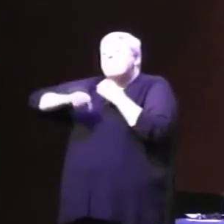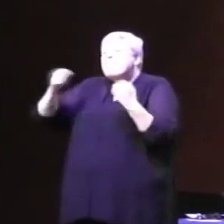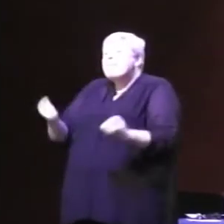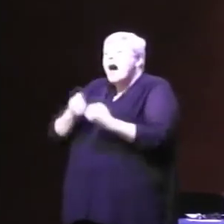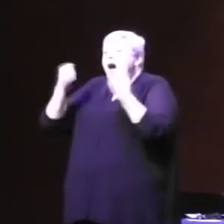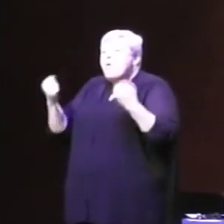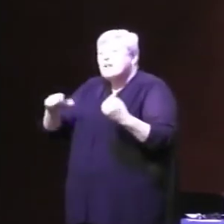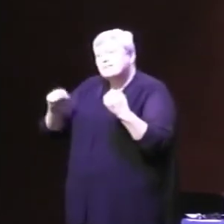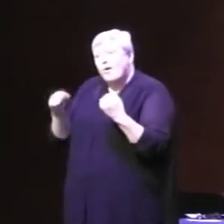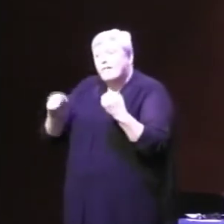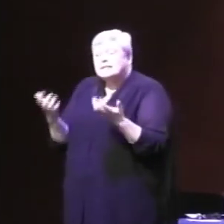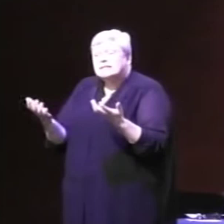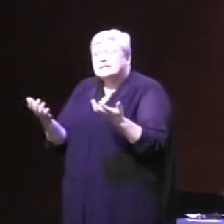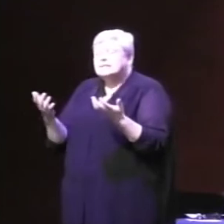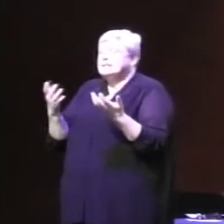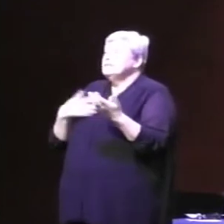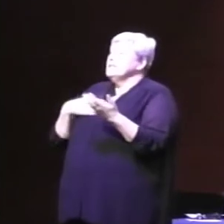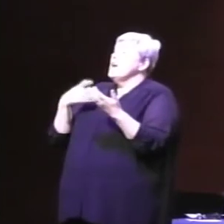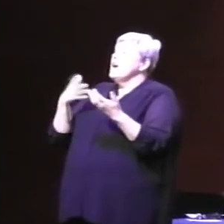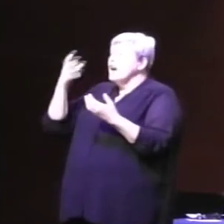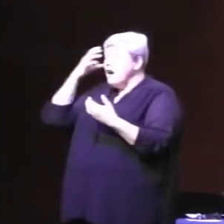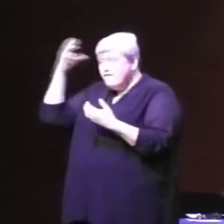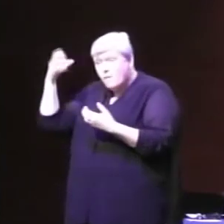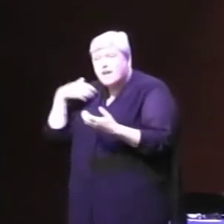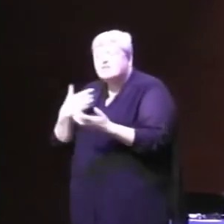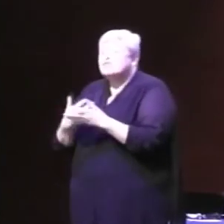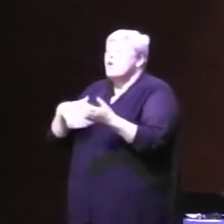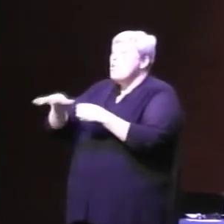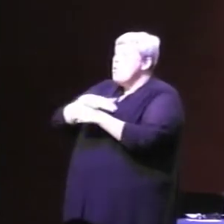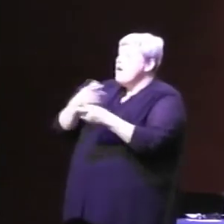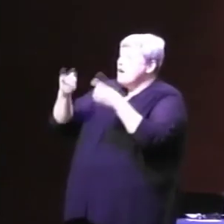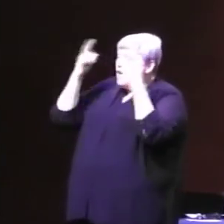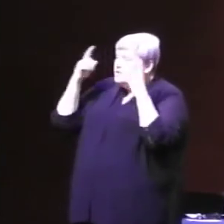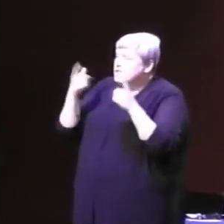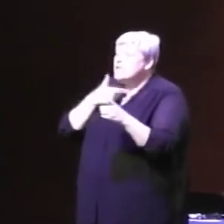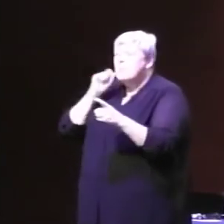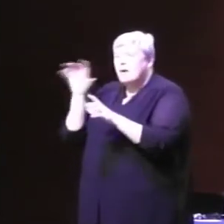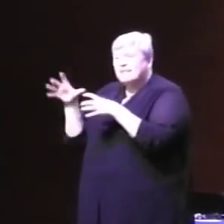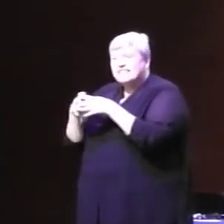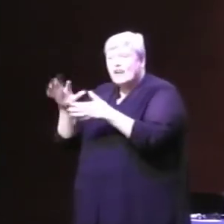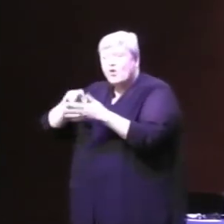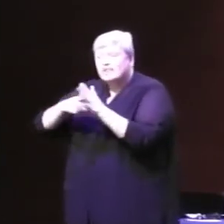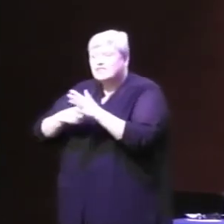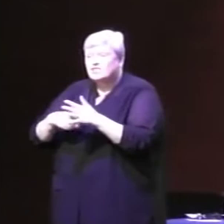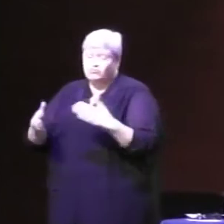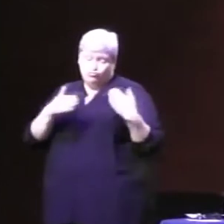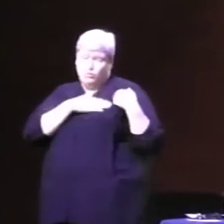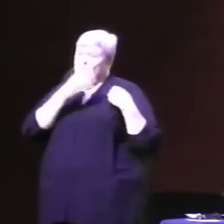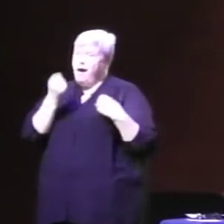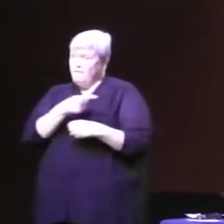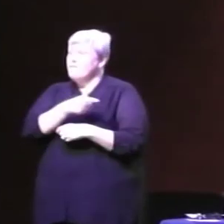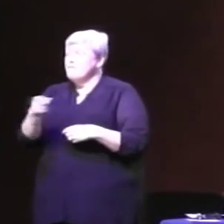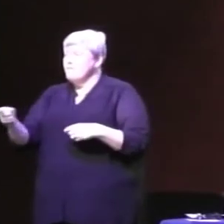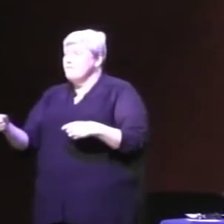government, in local councils, in responsible places in public sector organisations, they have a responsibility that goes